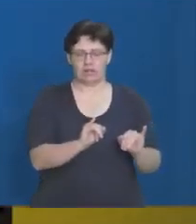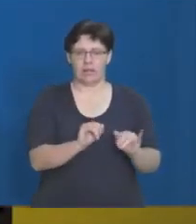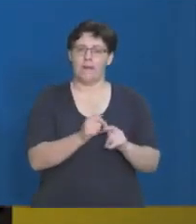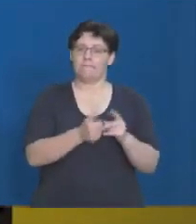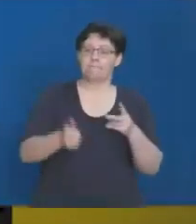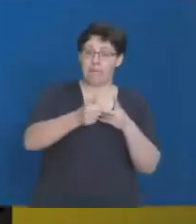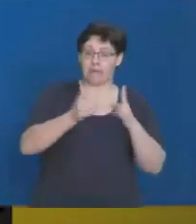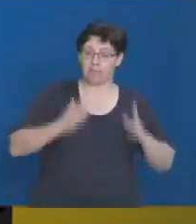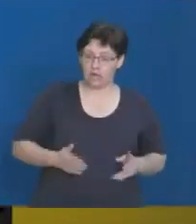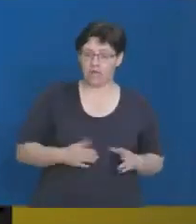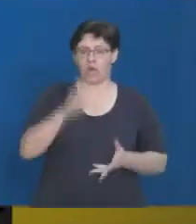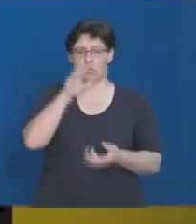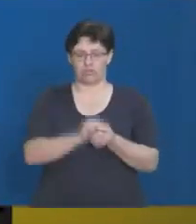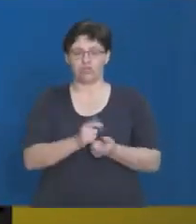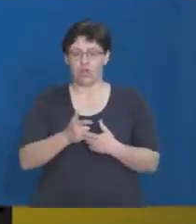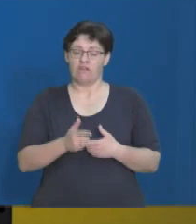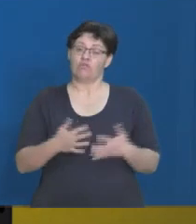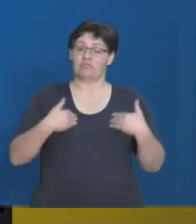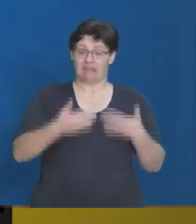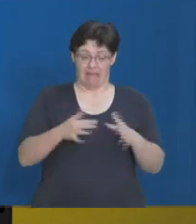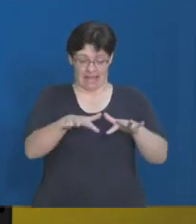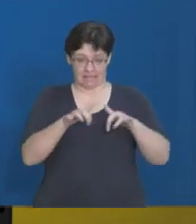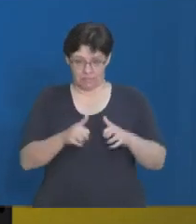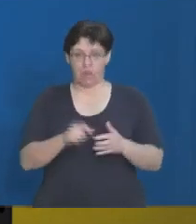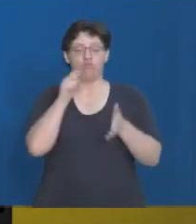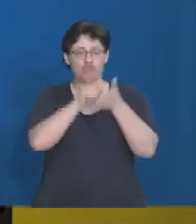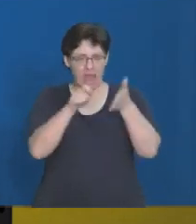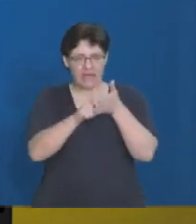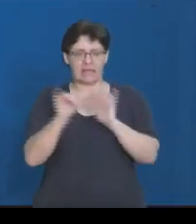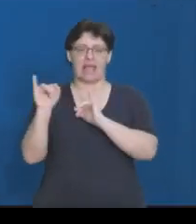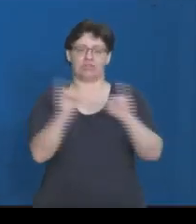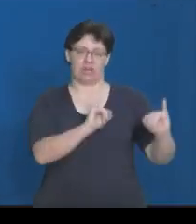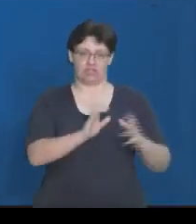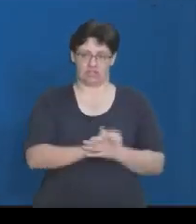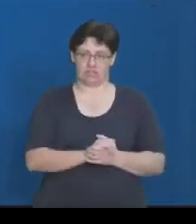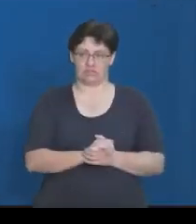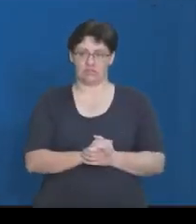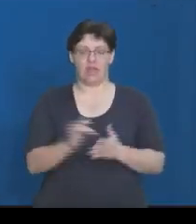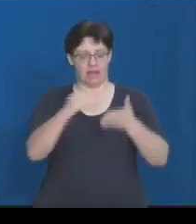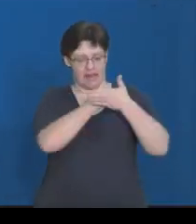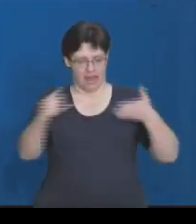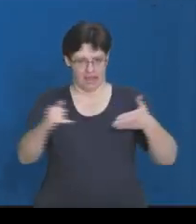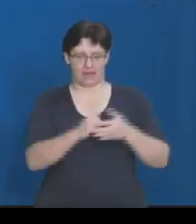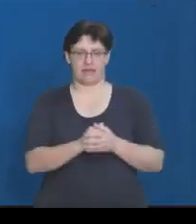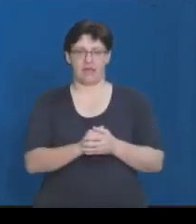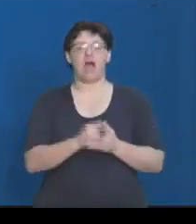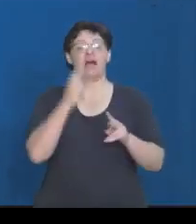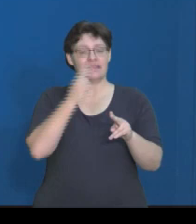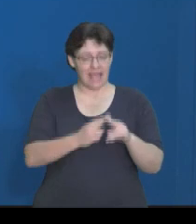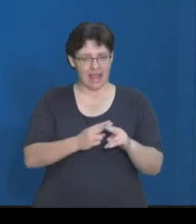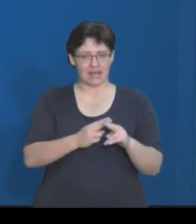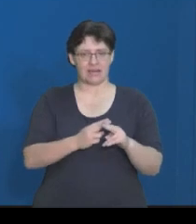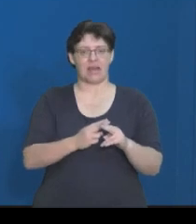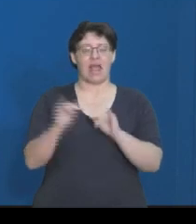body, conclusion. So when you get in the exam, write introduction and underline. Then you have